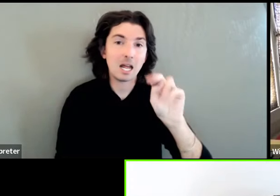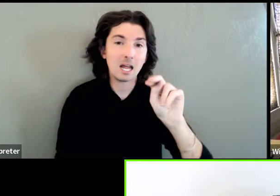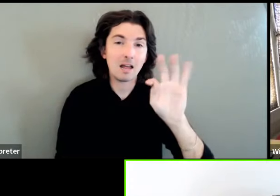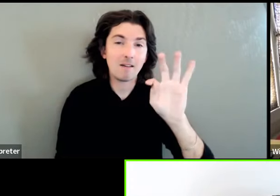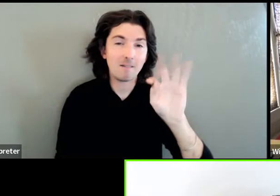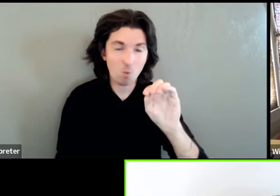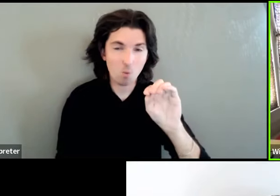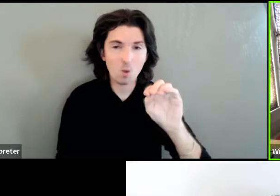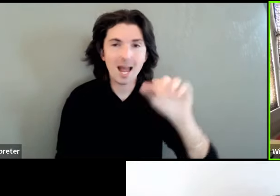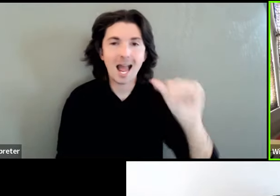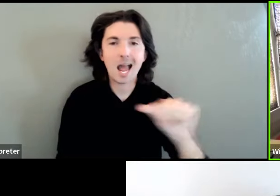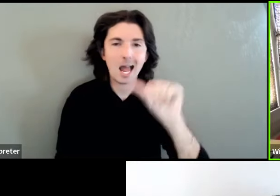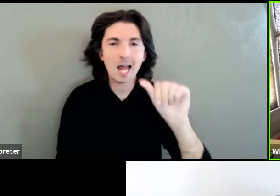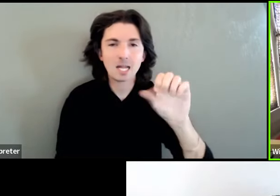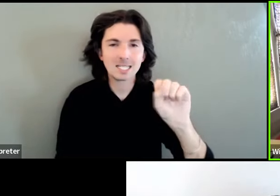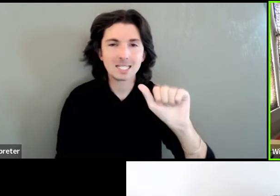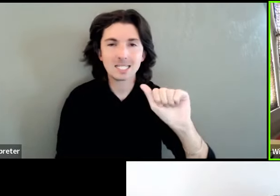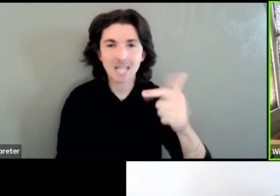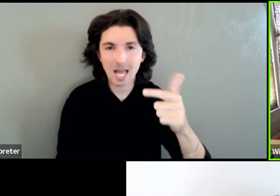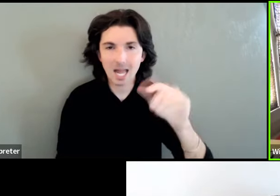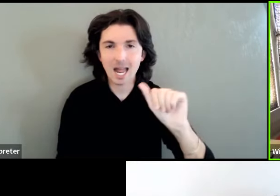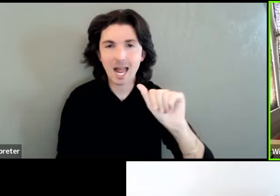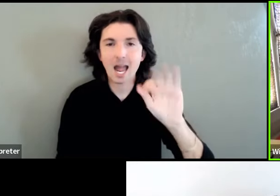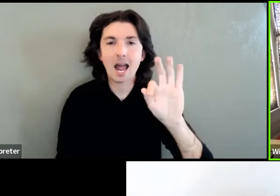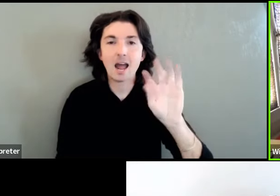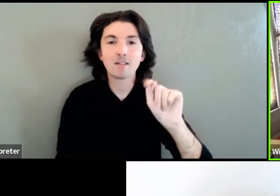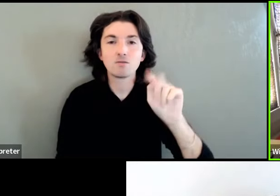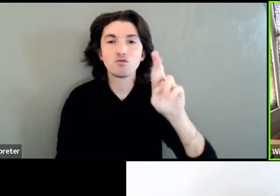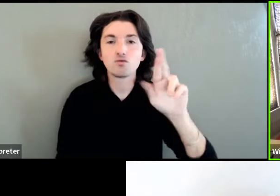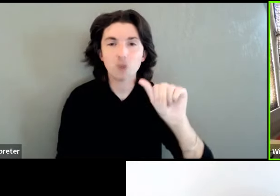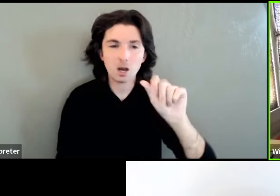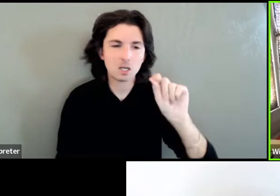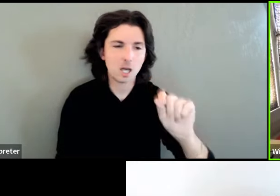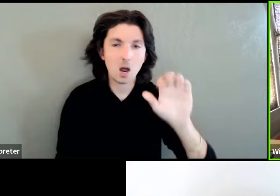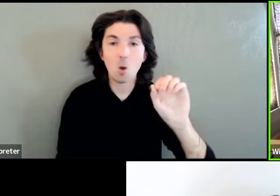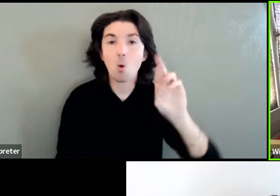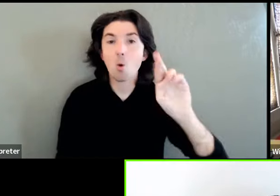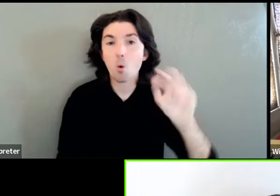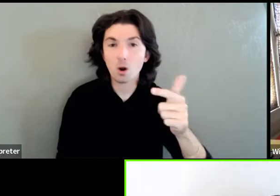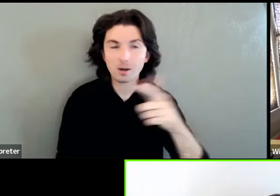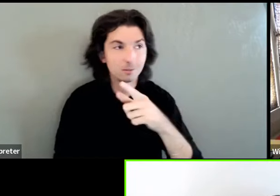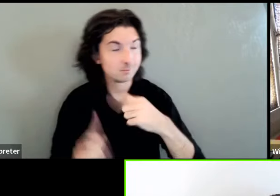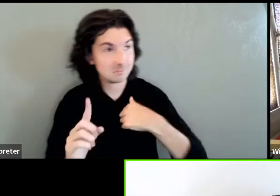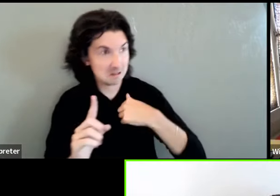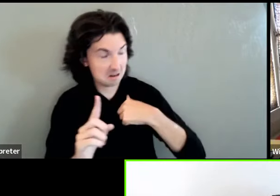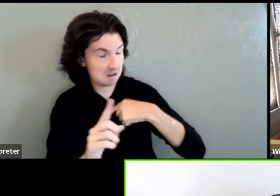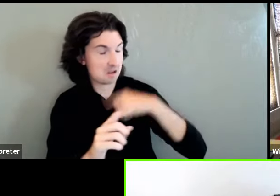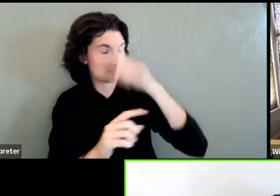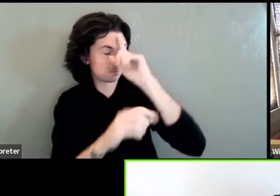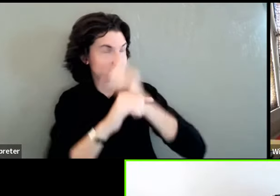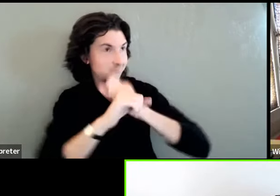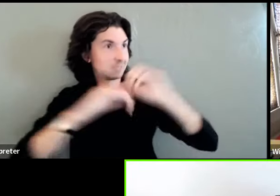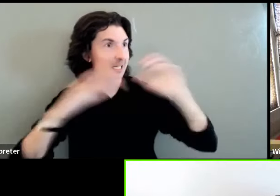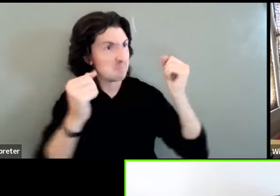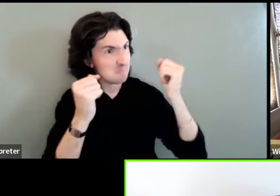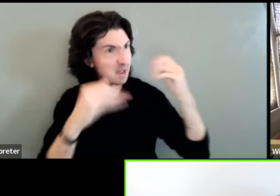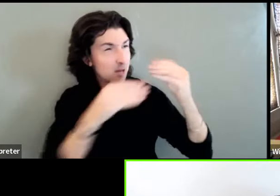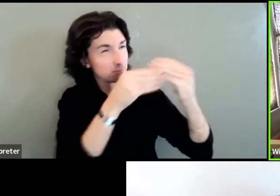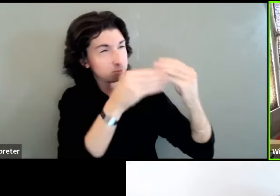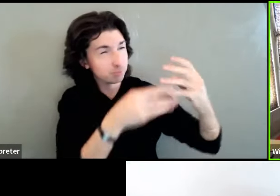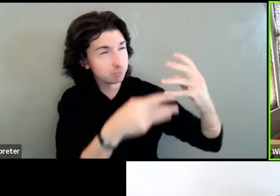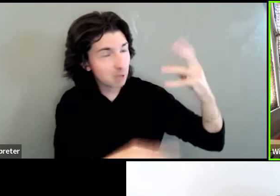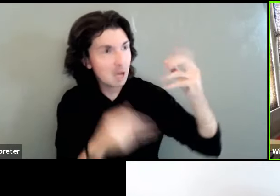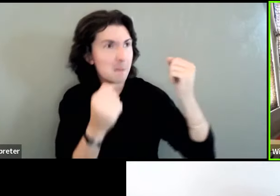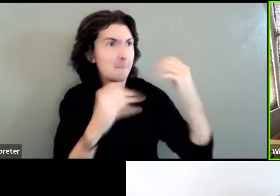ENTCONTRACTSINFO@sagaftra.org. Okay, I imagine a whole slew of emails arriving in your email box soon. Okay, great, and thank